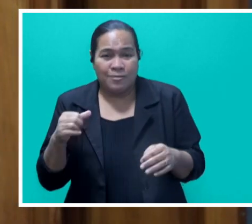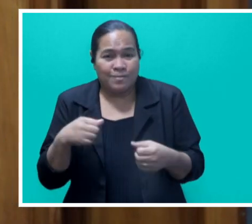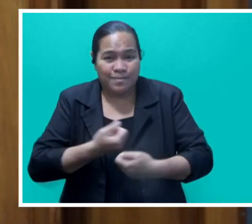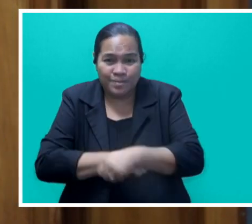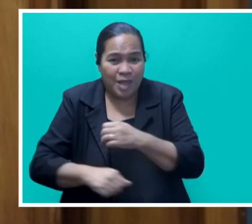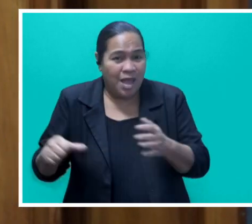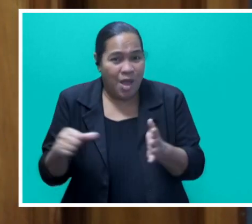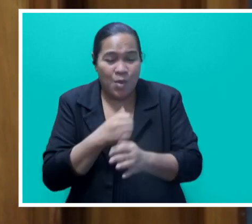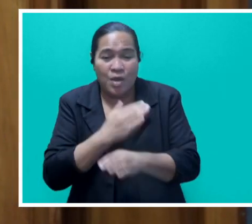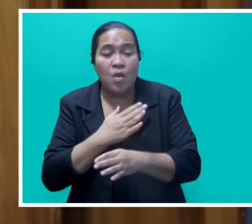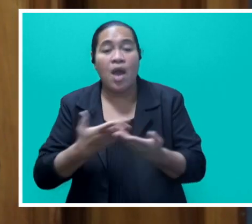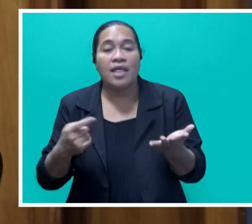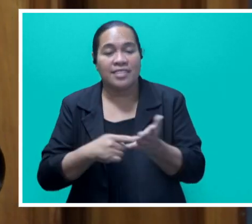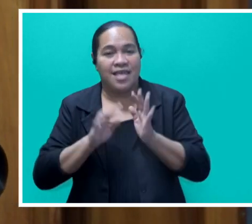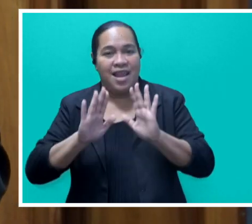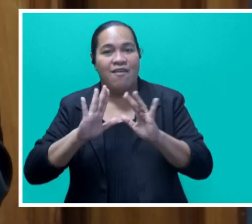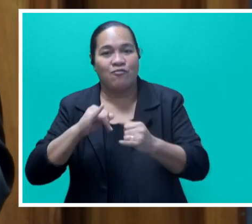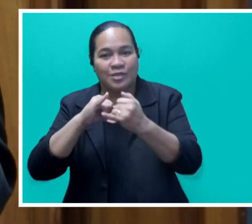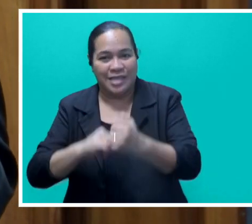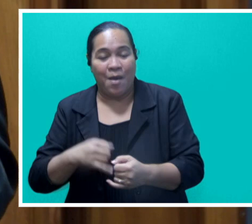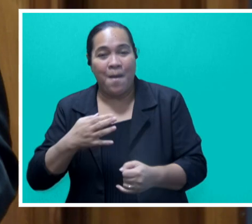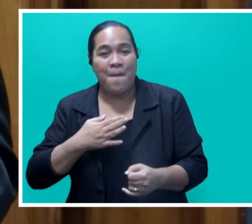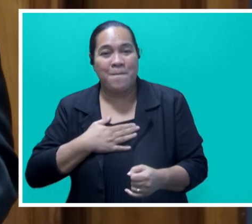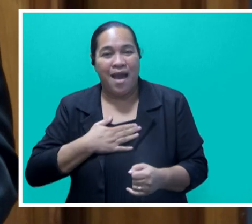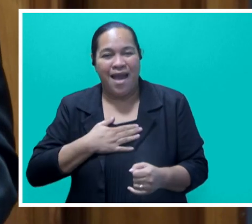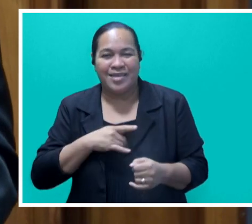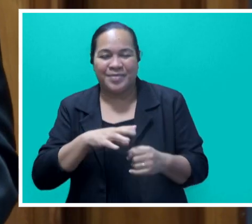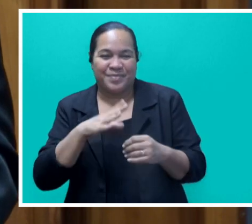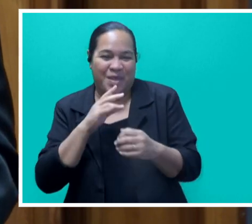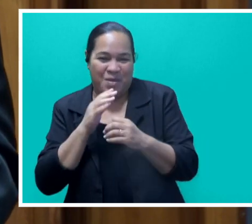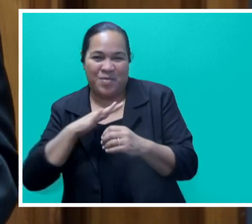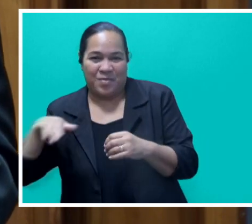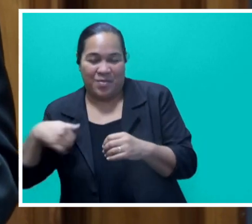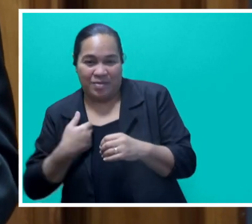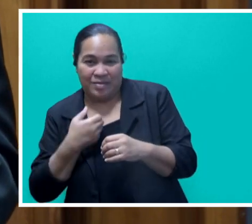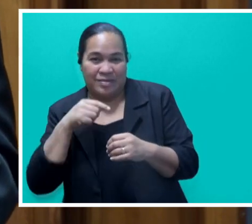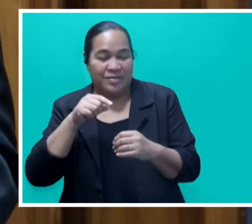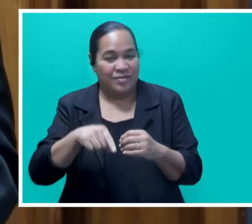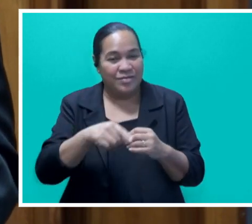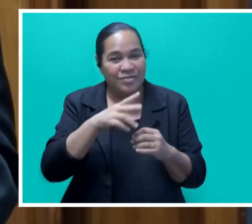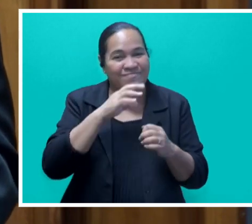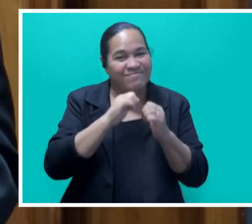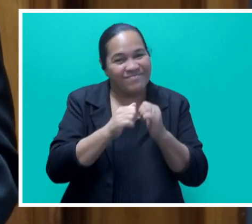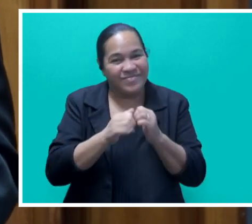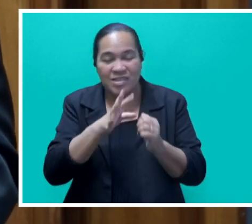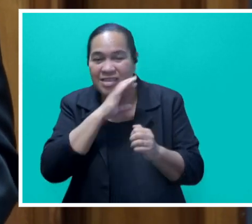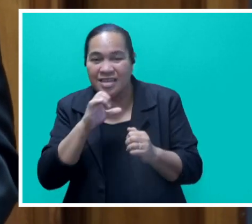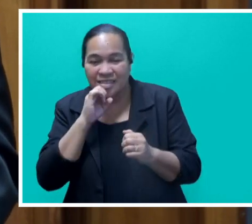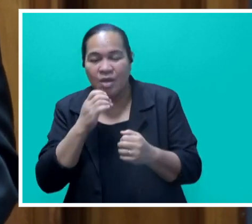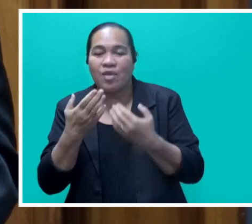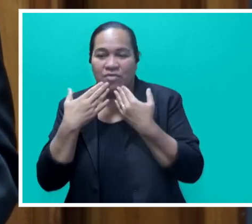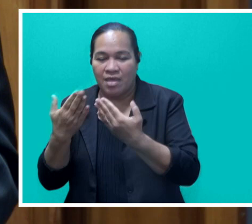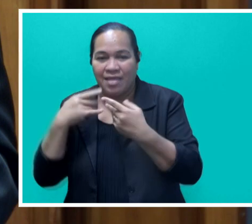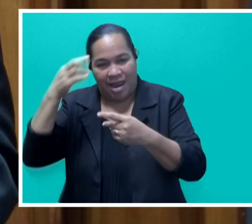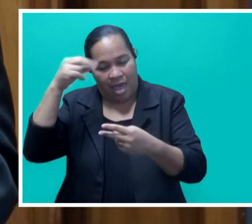Tailevu South, my tavales, Josephat Kamikamica, David Ravai, Mr. Usea Wangaterewa, Samson Imbai, and his wife